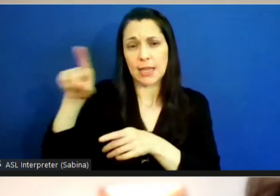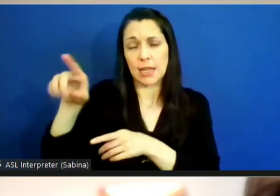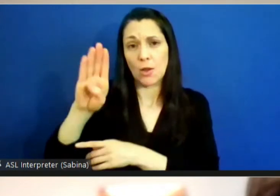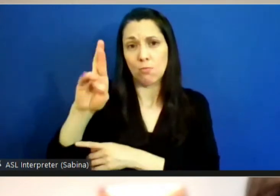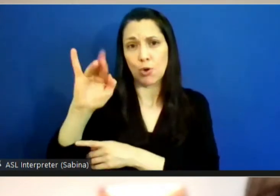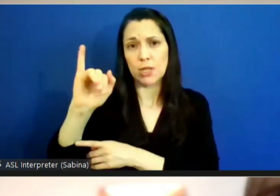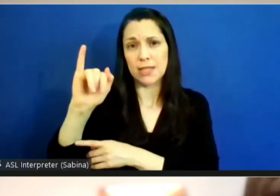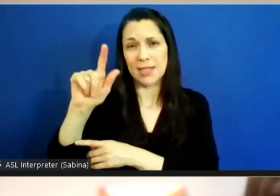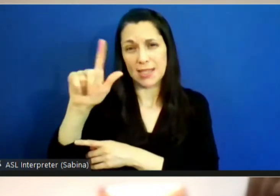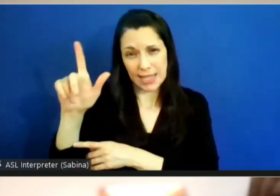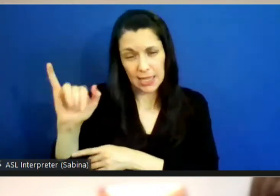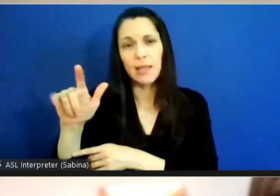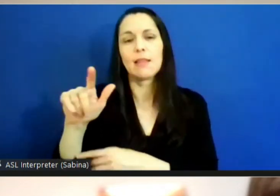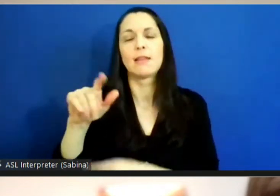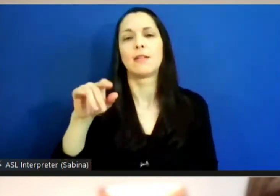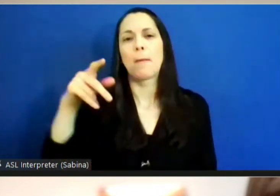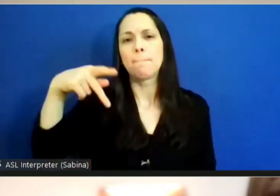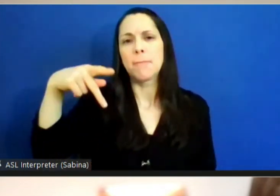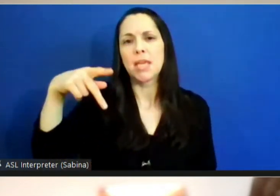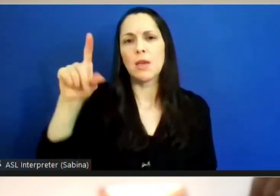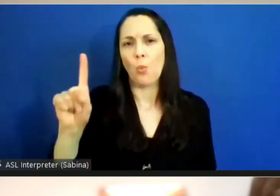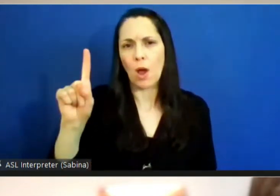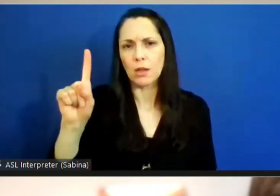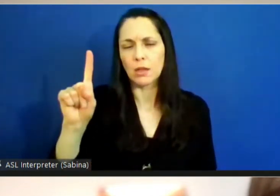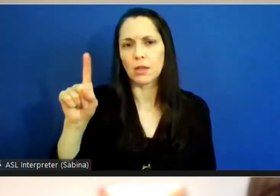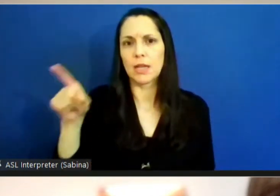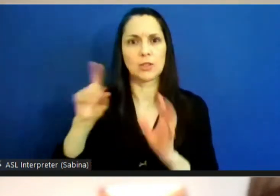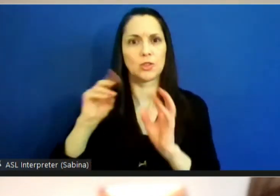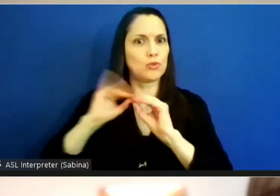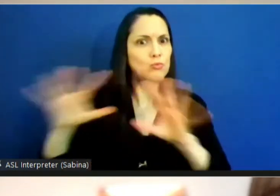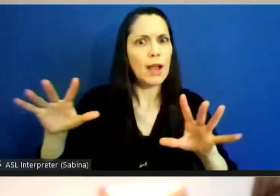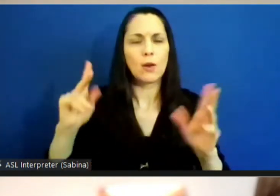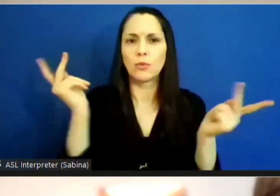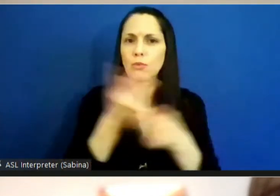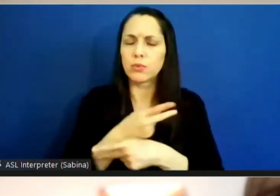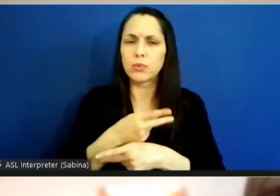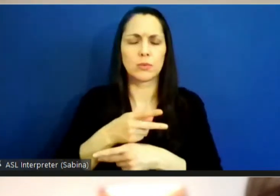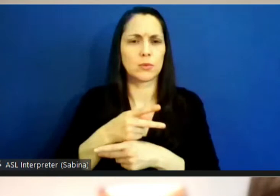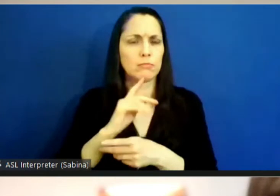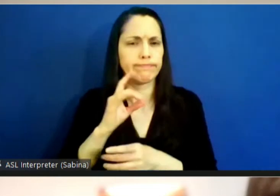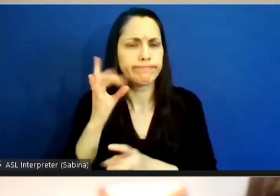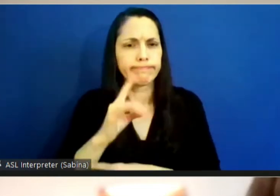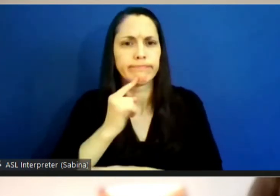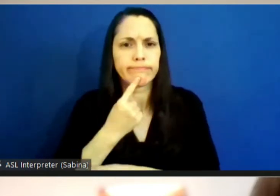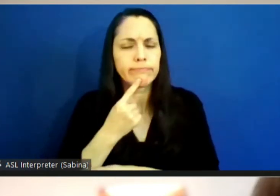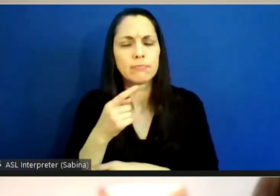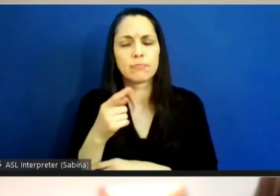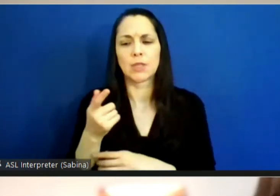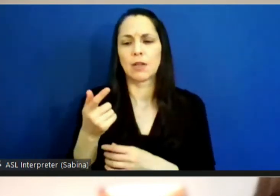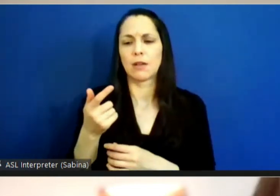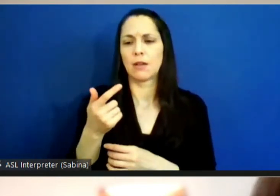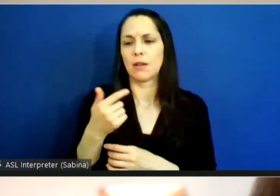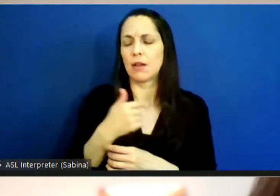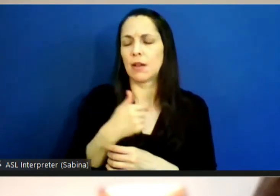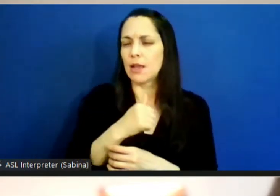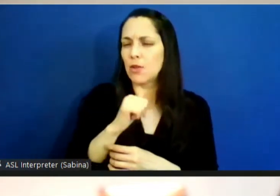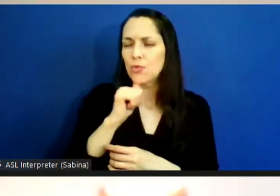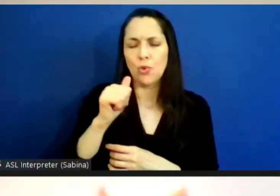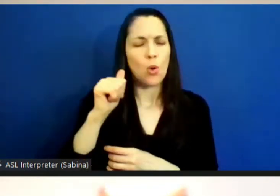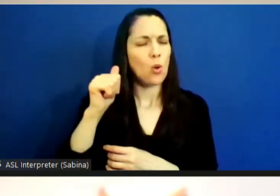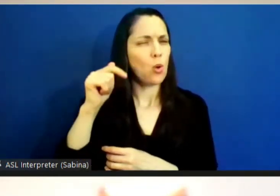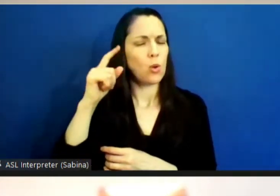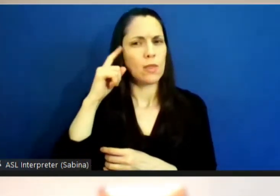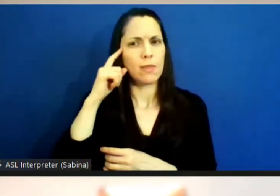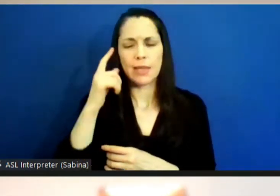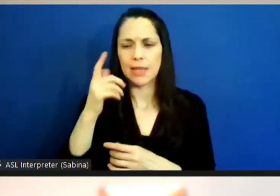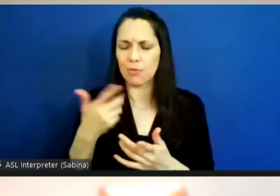variant, and it spreads faster and it's more virulent. I am not sure. I don't think that it's, I don't